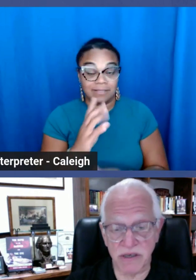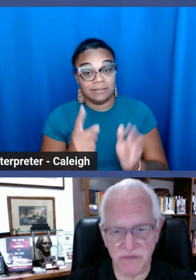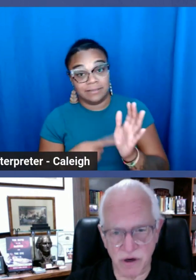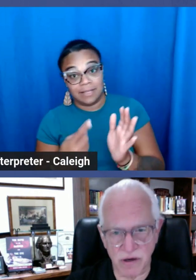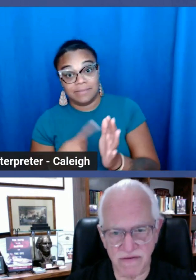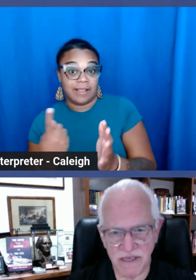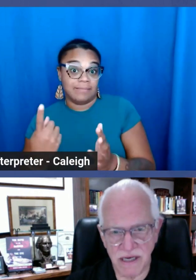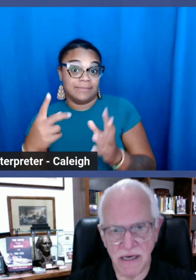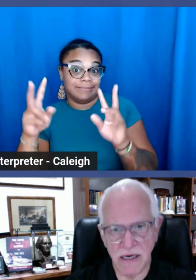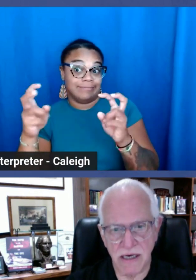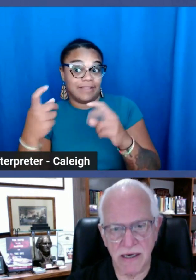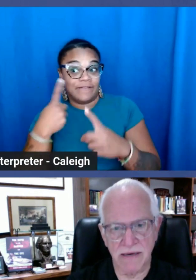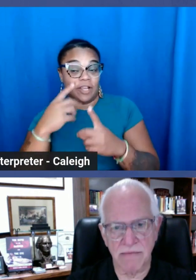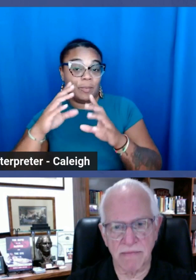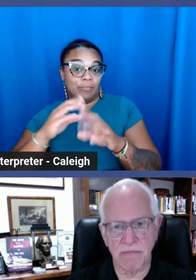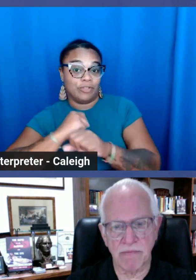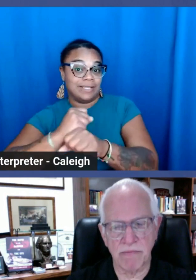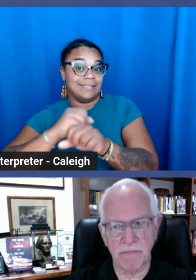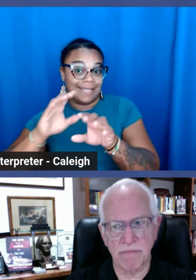speech involved.